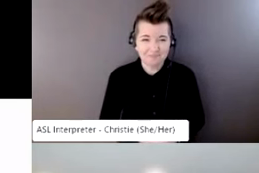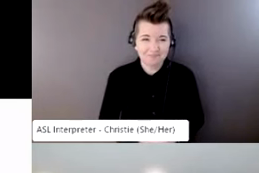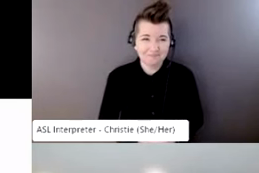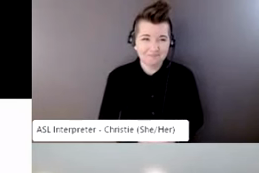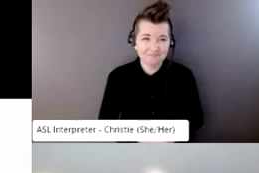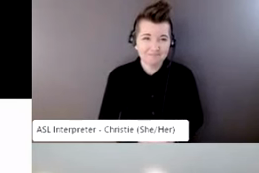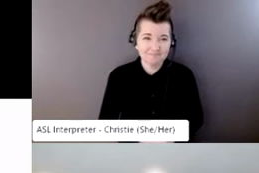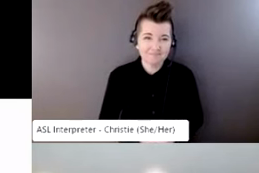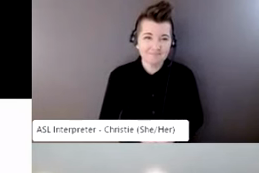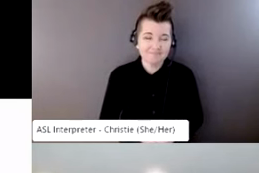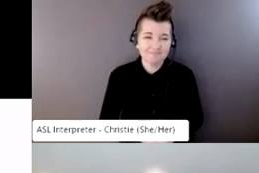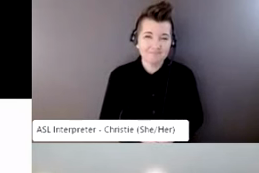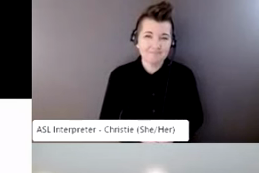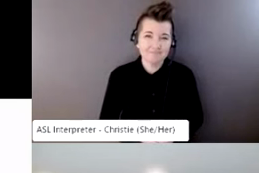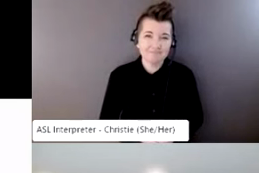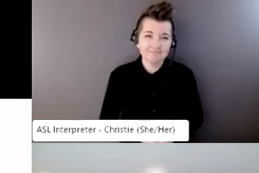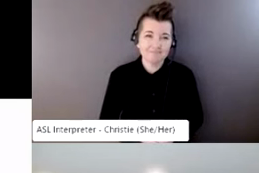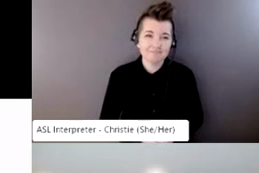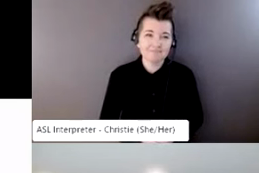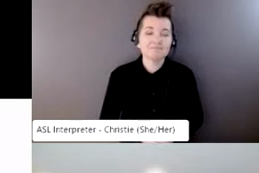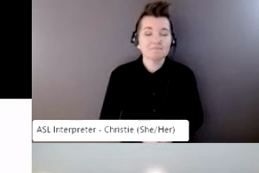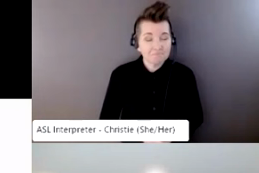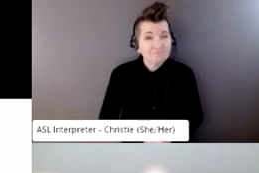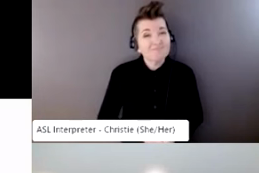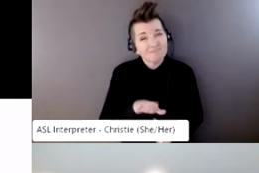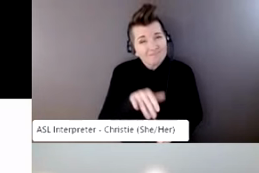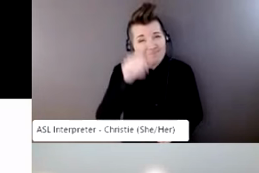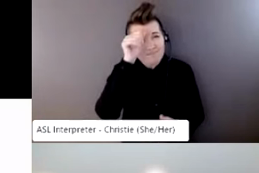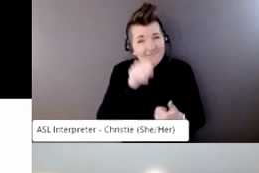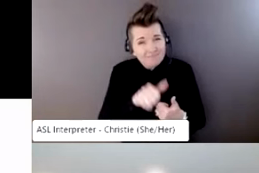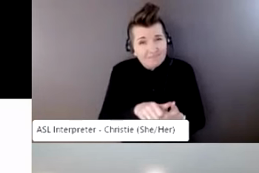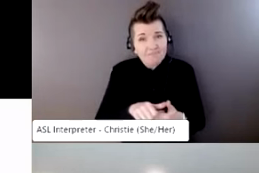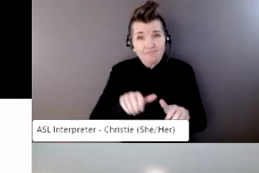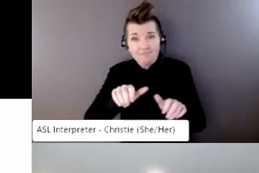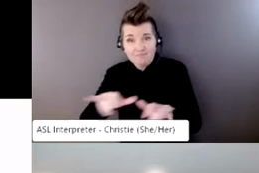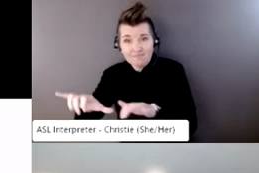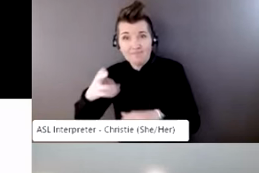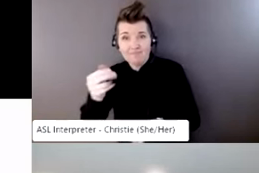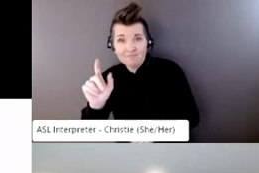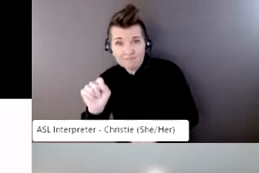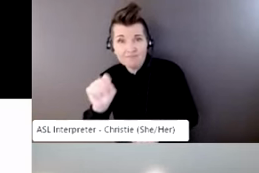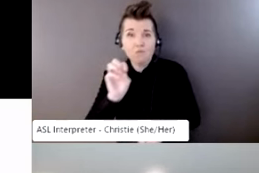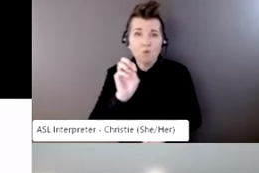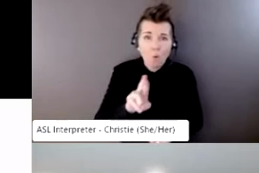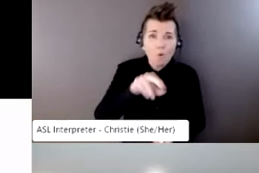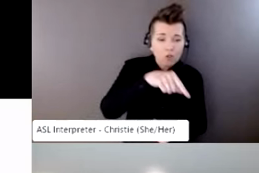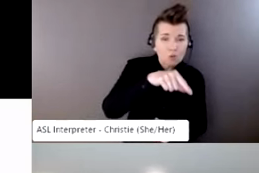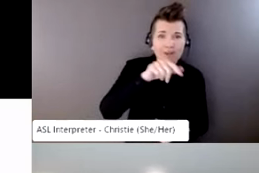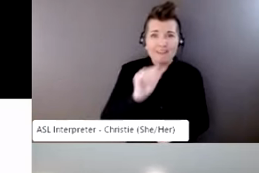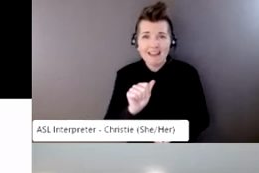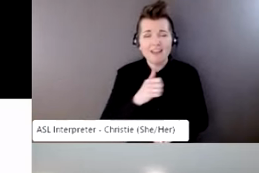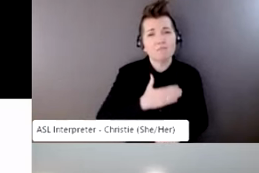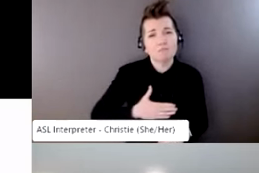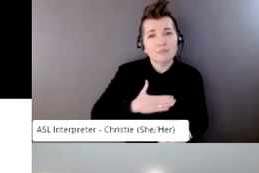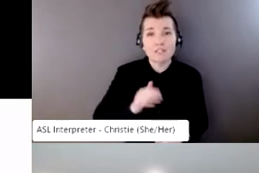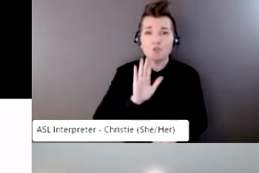A quick reminder, whether using the chat or the Q&A, we are asking you to stick to general questions.